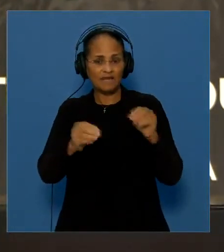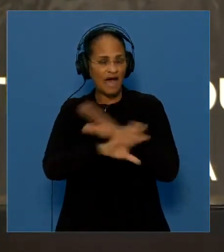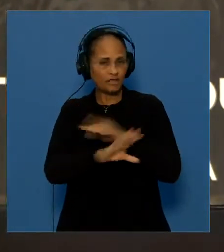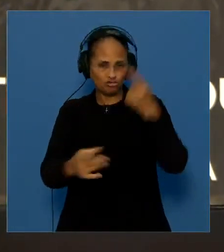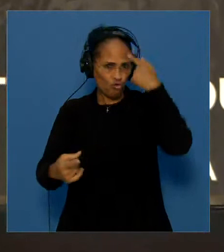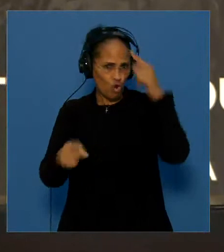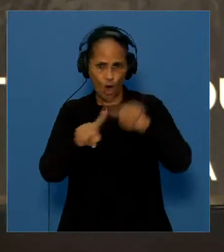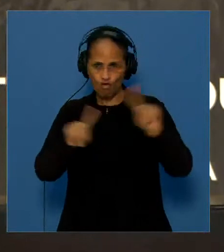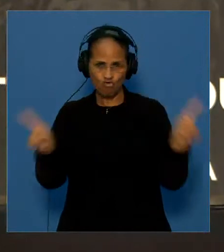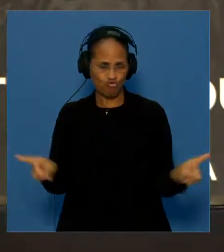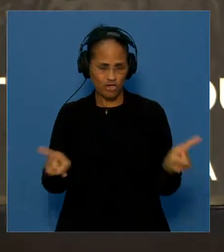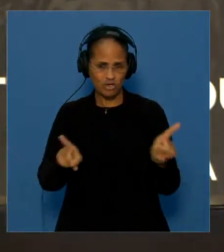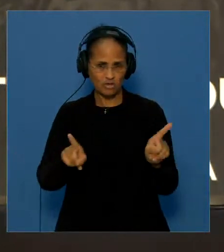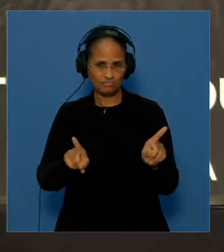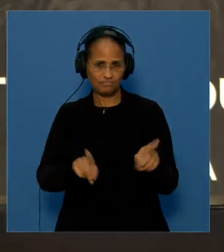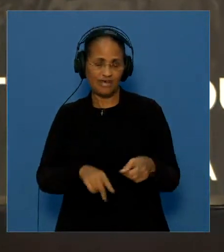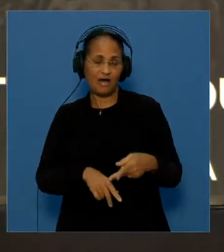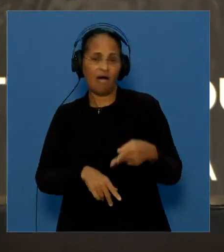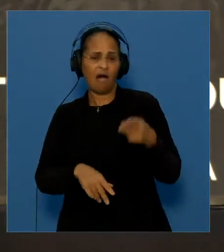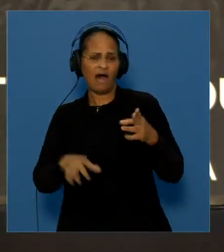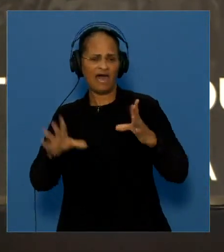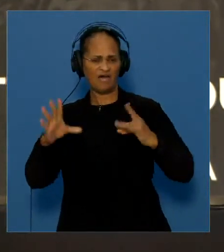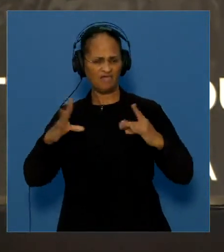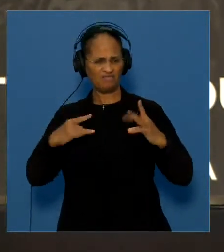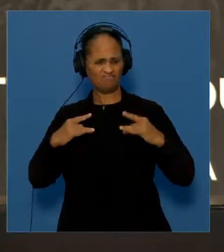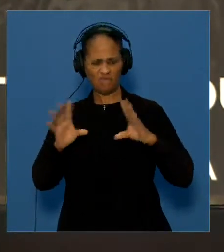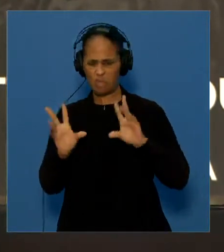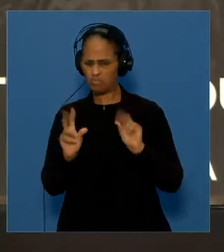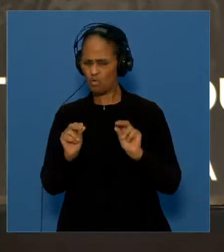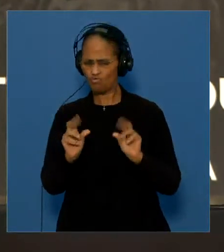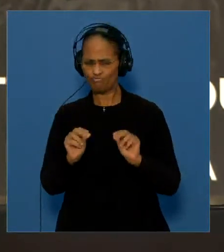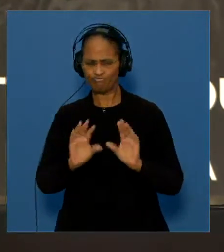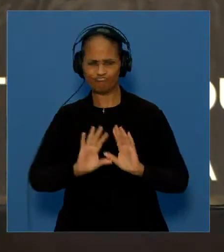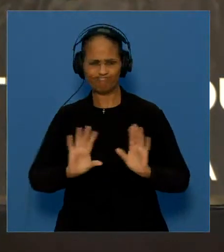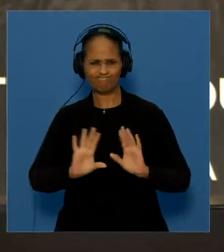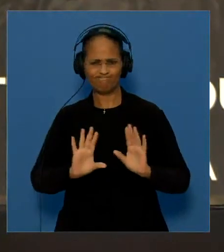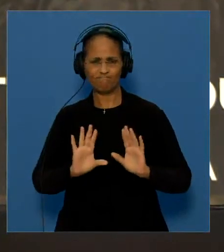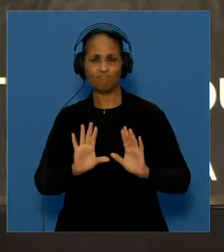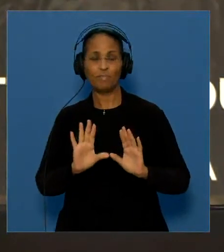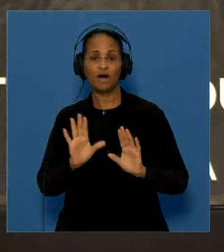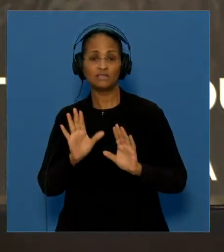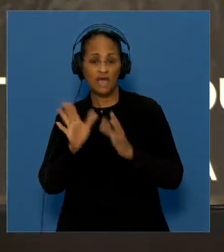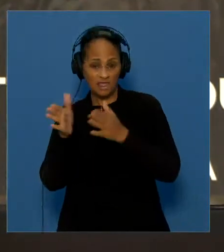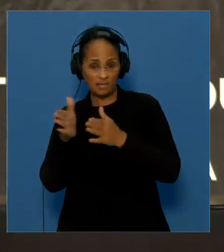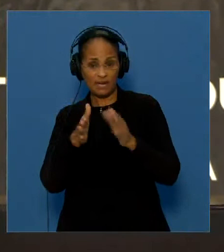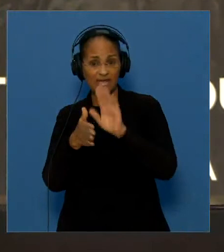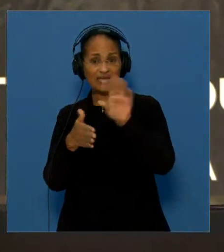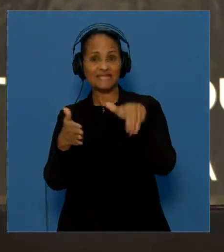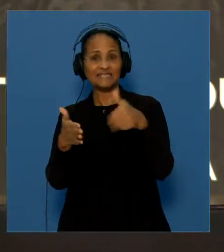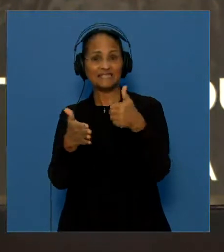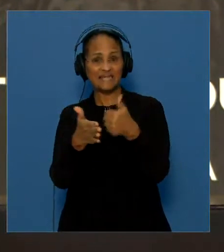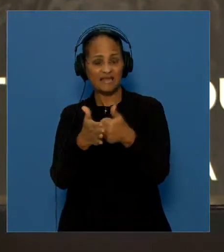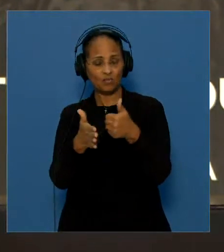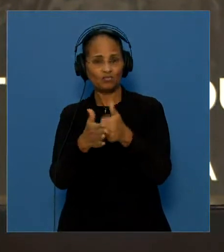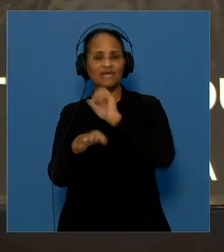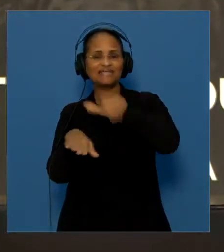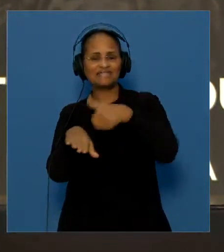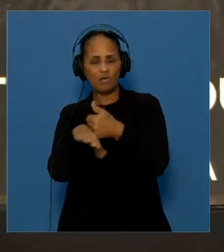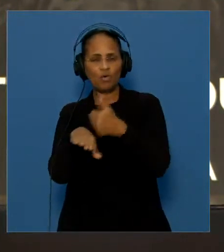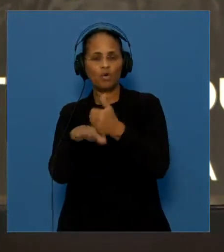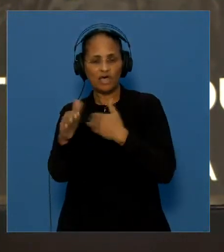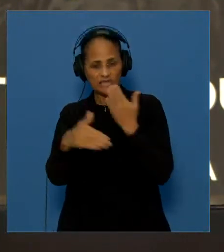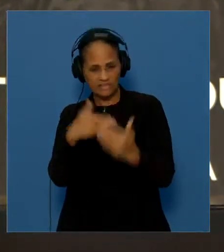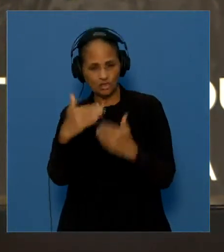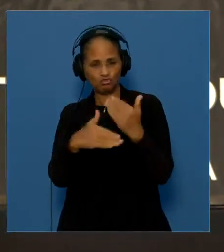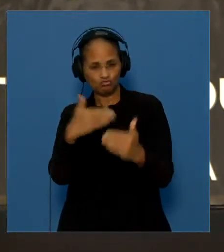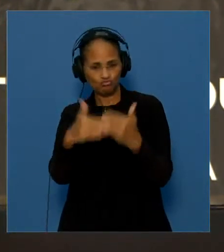high risk of contracting the coronavirus if they visit Bermuda, but the criteria is set, and we will continue to do our part to make sure that